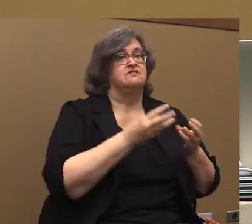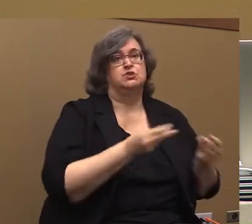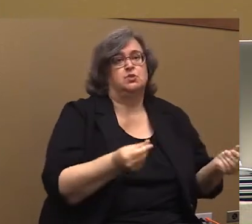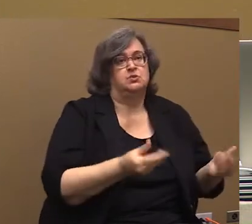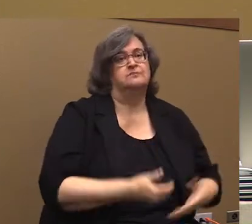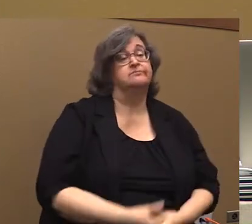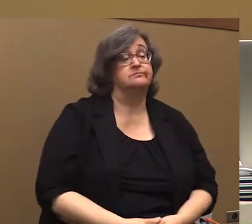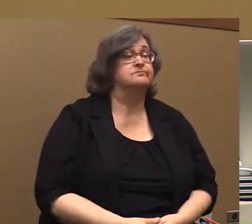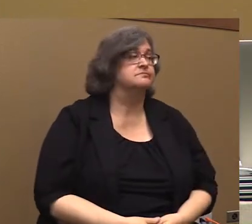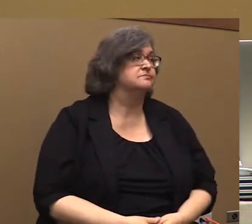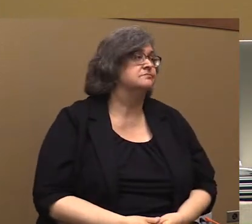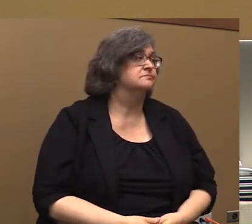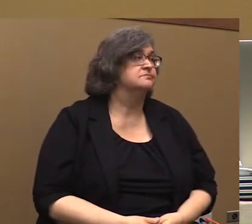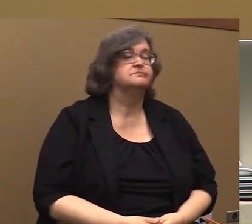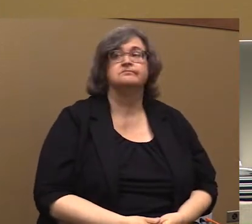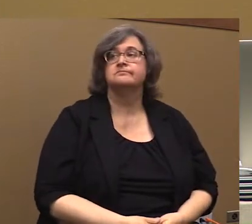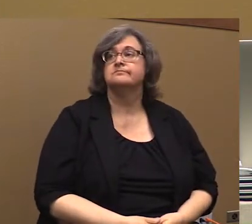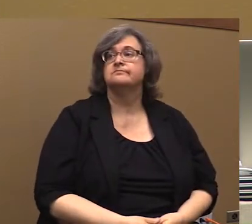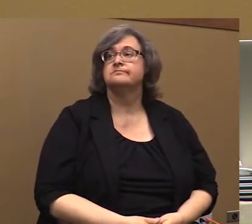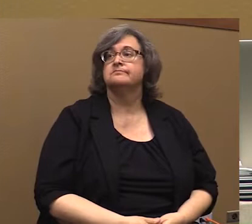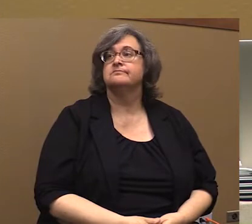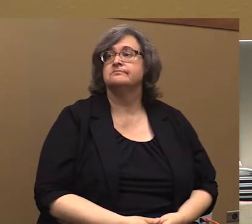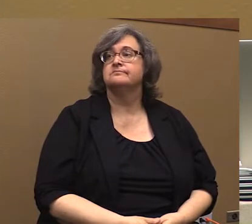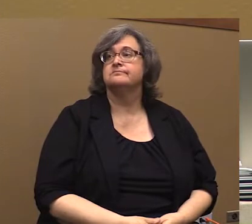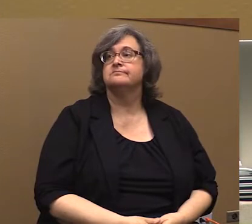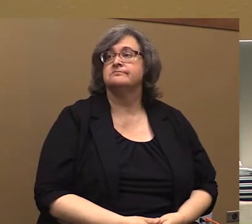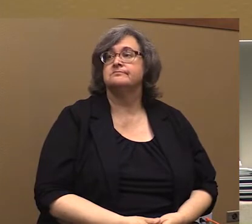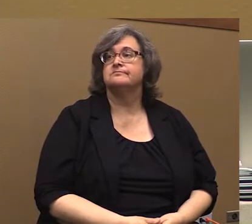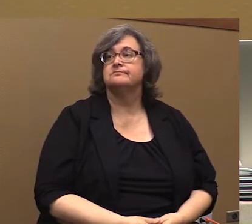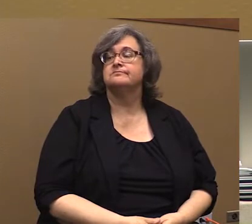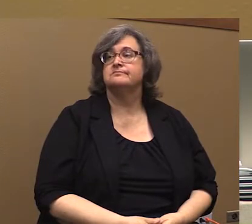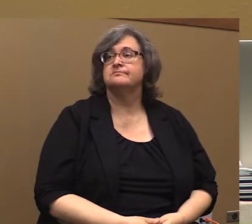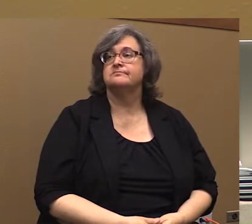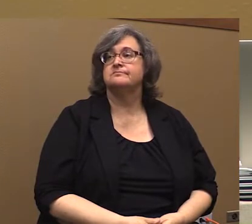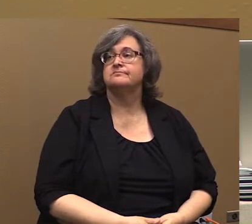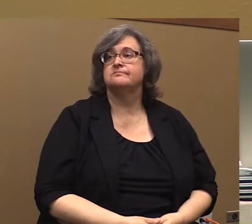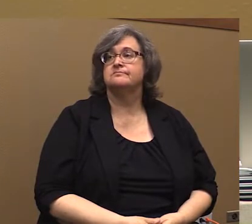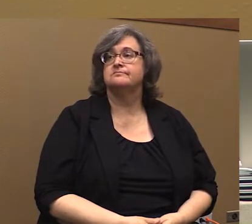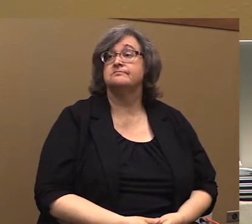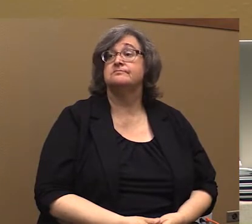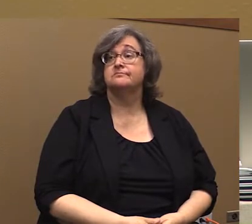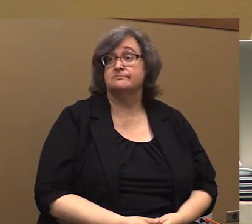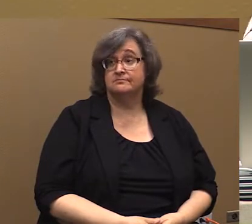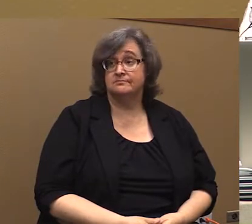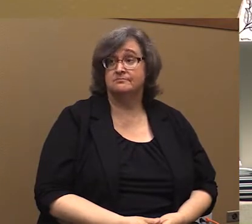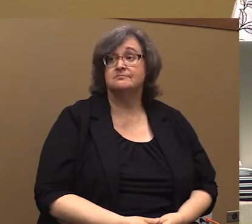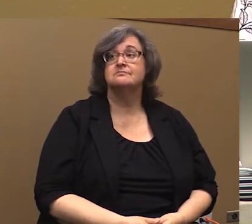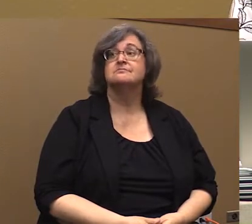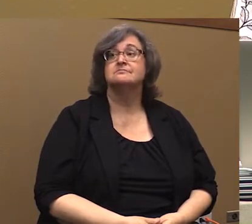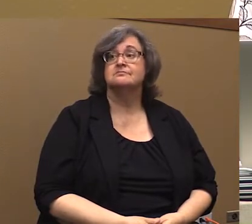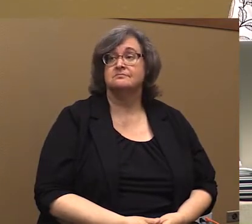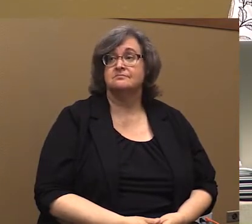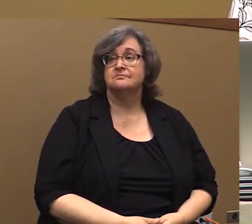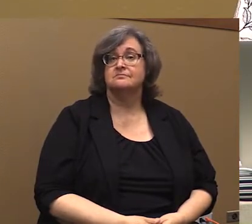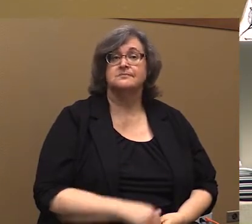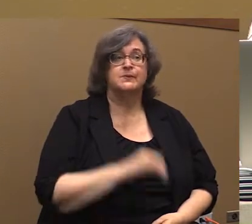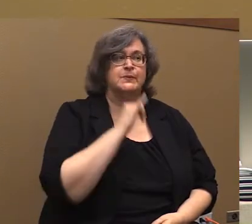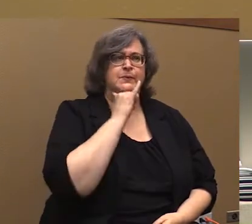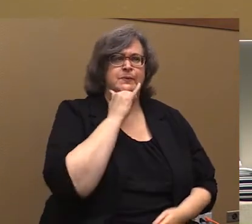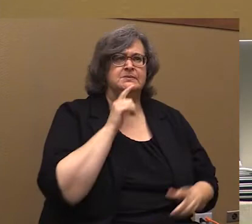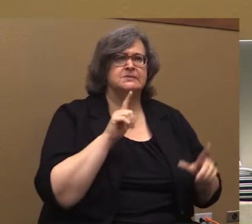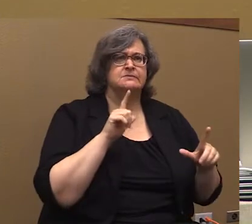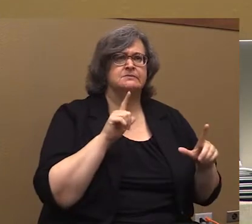might be an aggressive solution. And talking about,